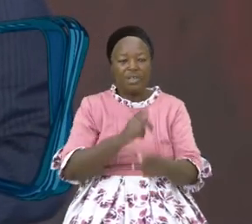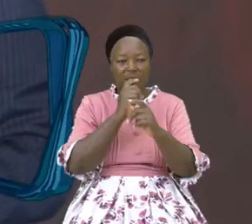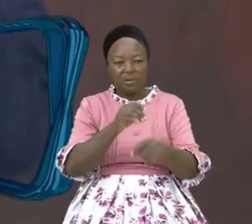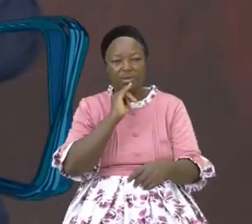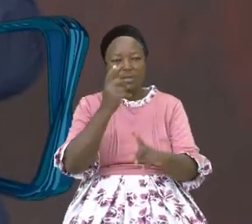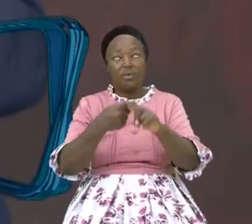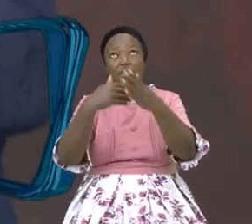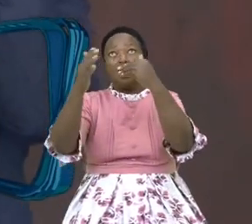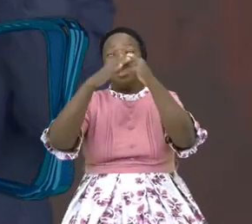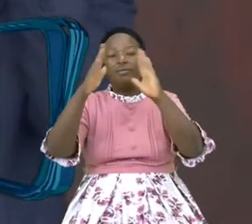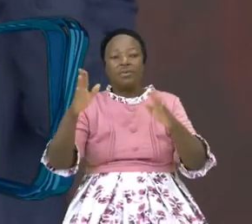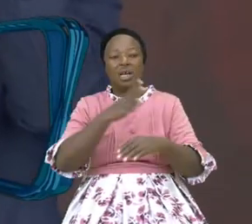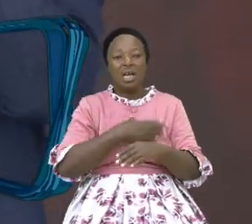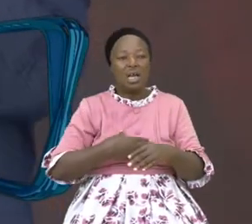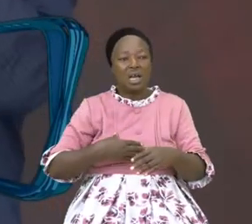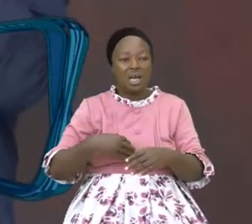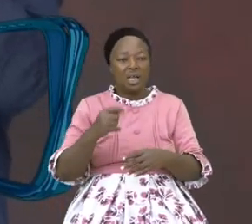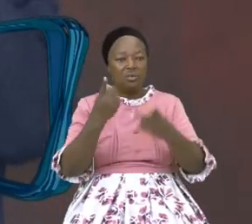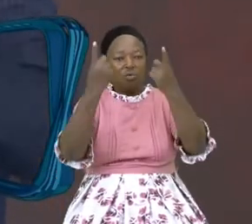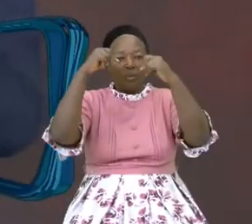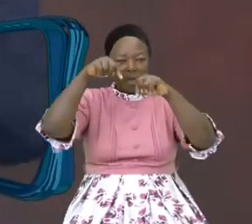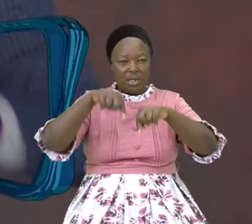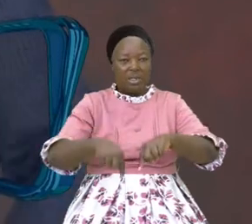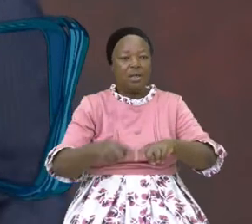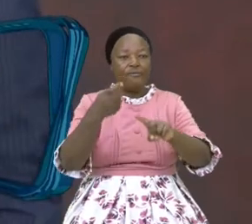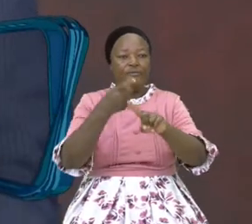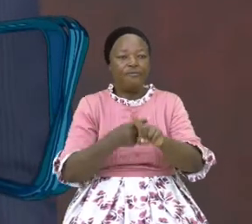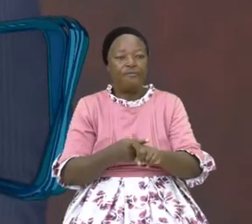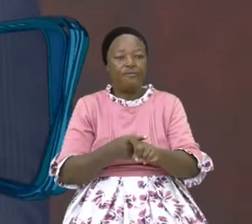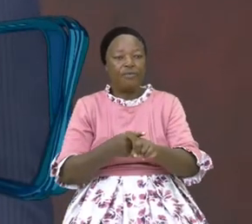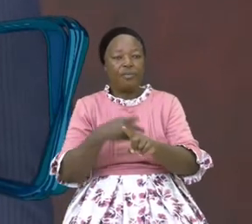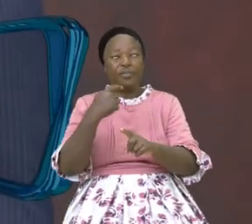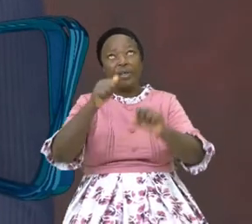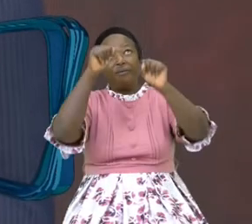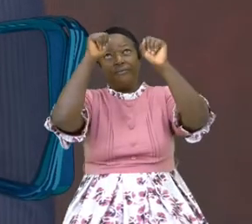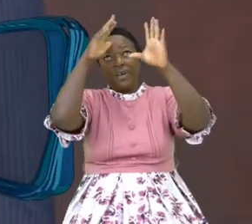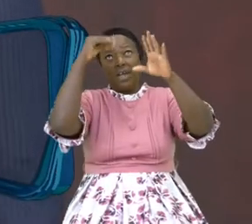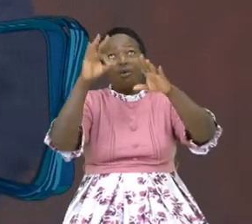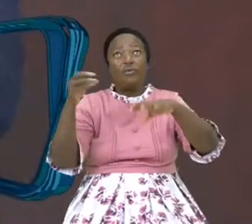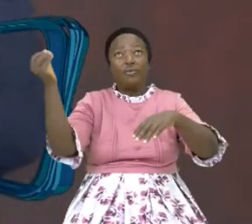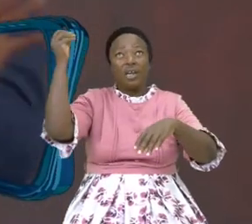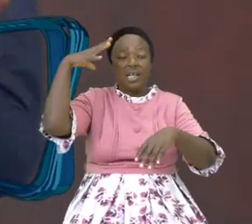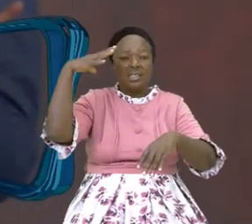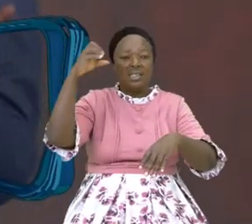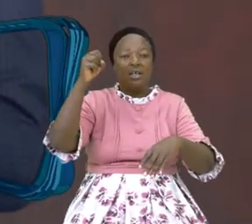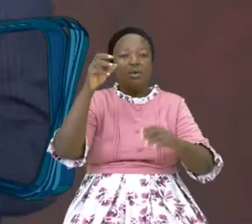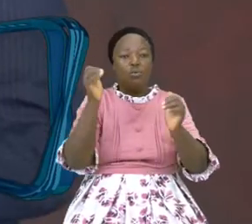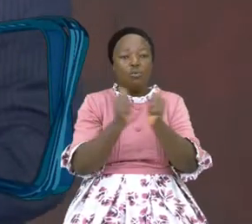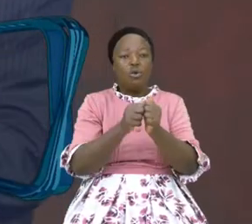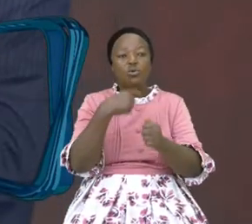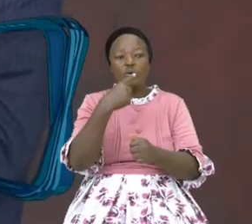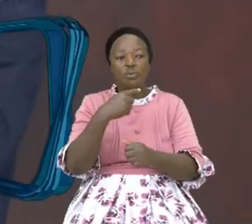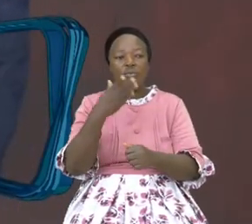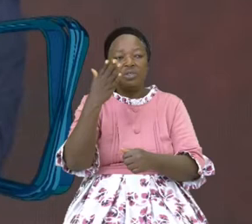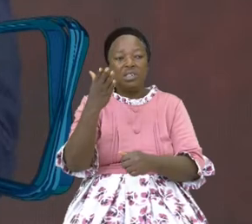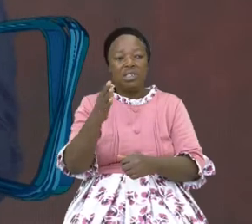above and cometh down from the Father of lights, with whom there is